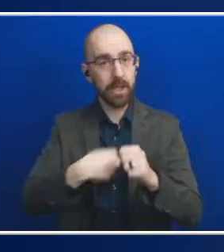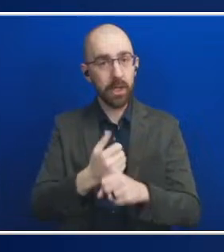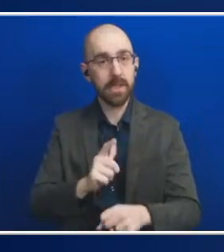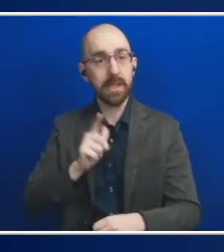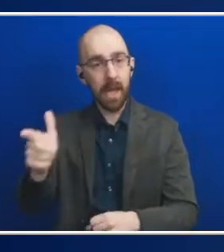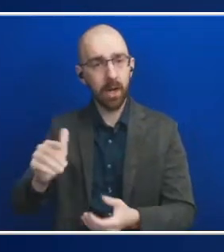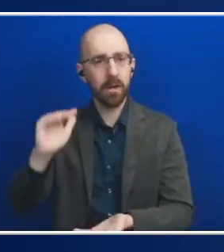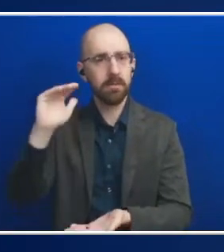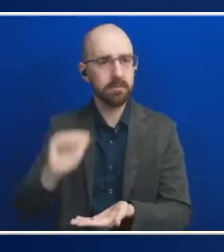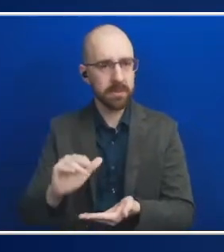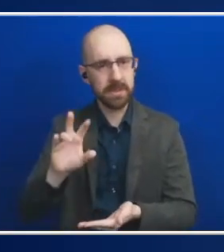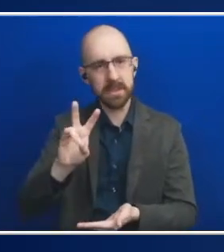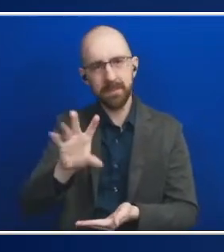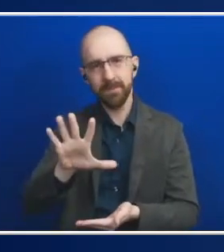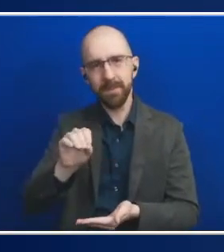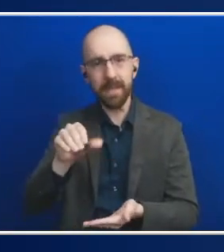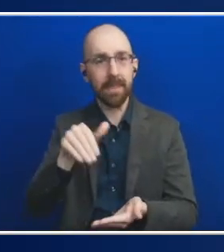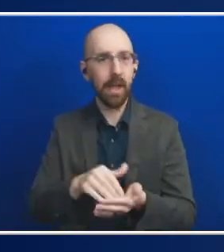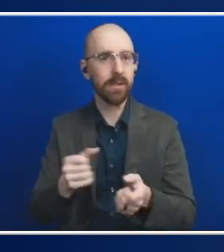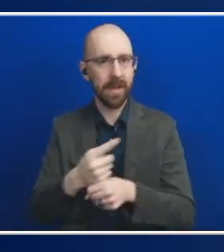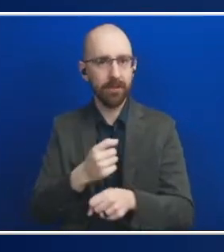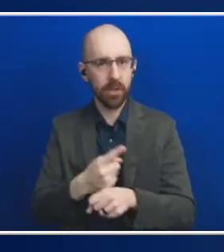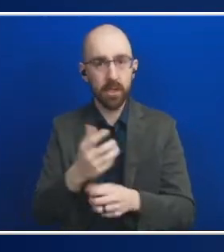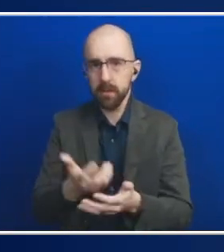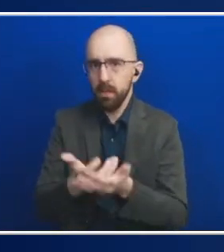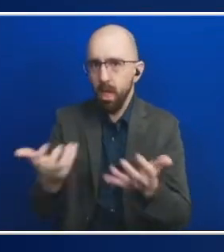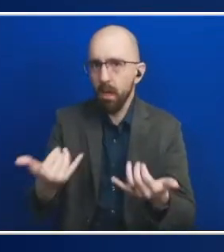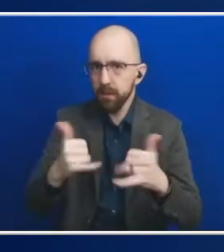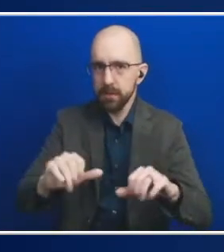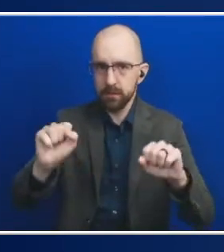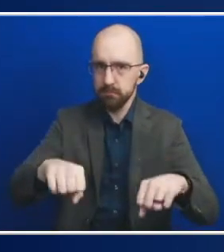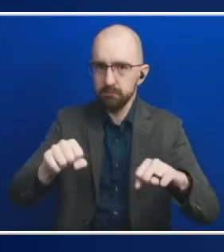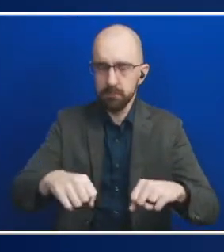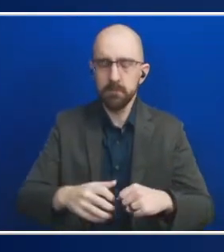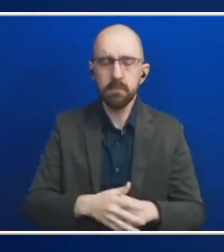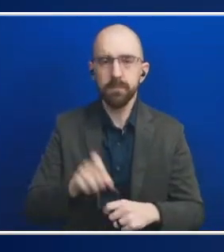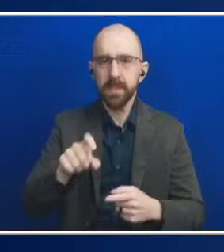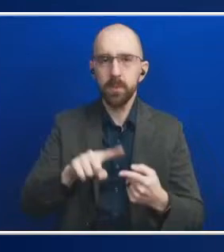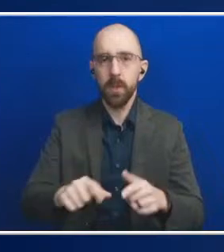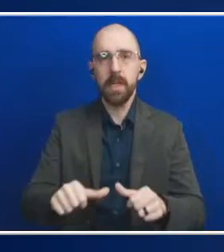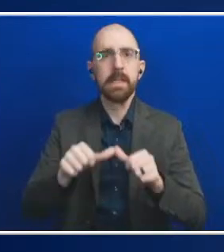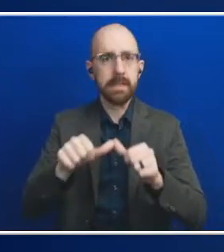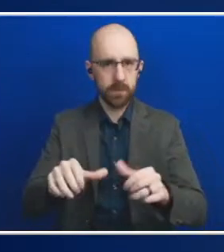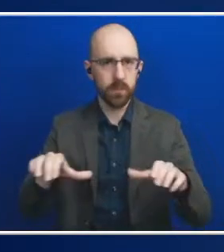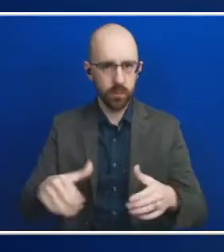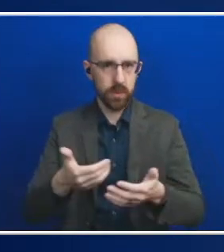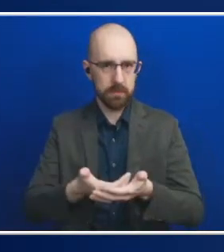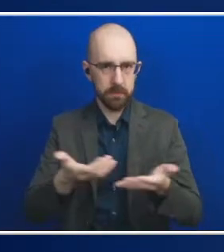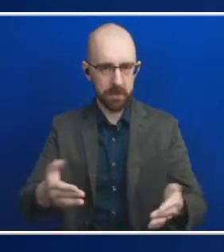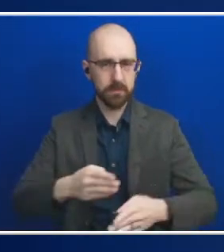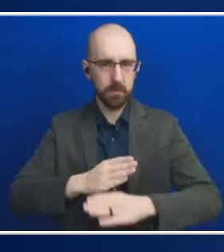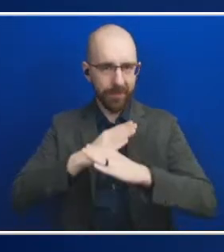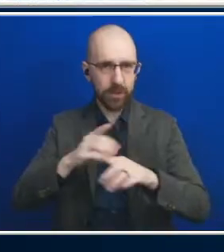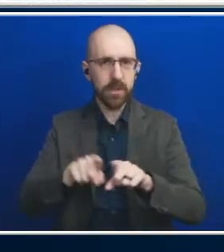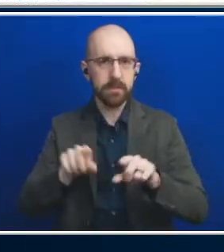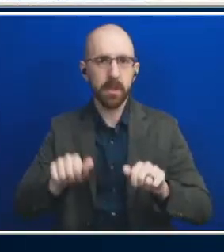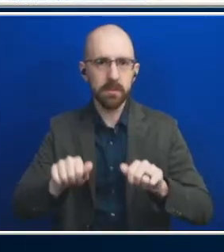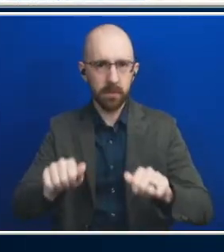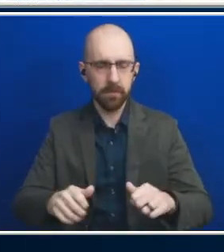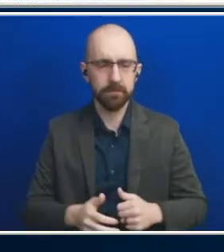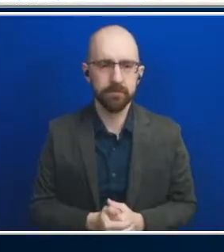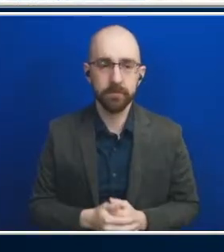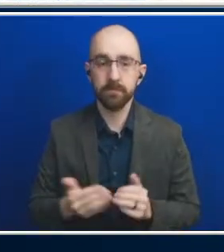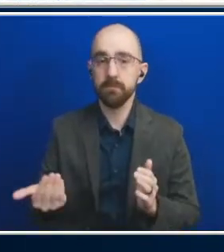a year. Still a lot. So we want to continue to do as much as prevention as possible. Again, Dr. Bhavsar, most